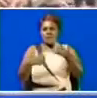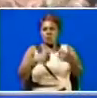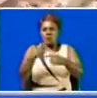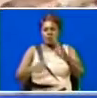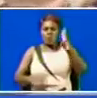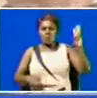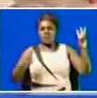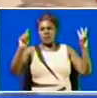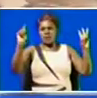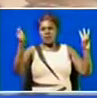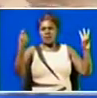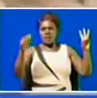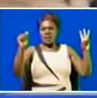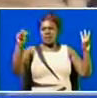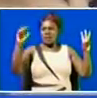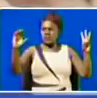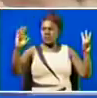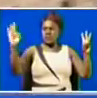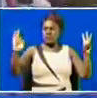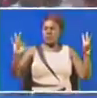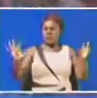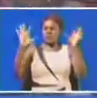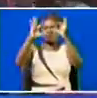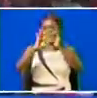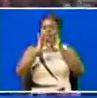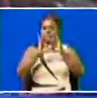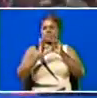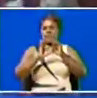ongoing Western Kenya push for ANC Ford Kenya merger.